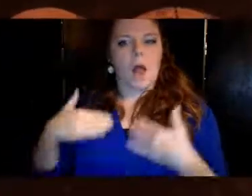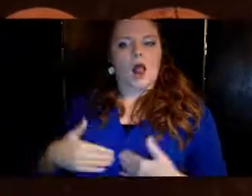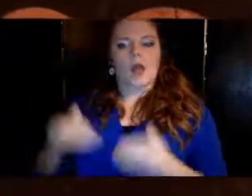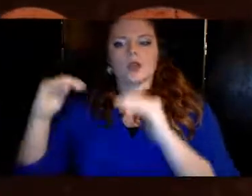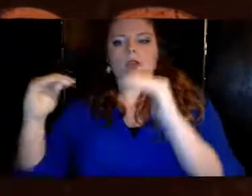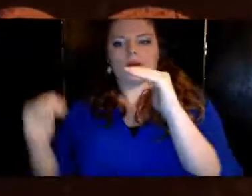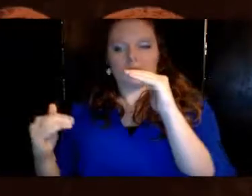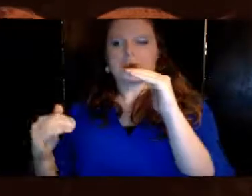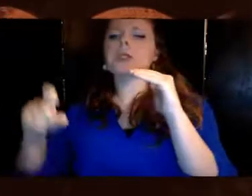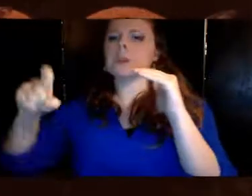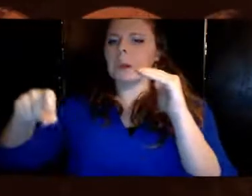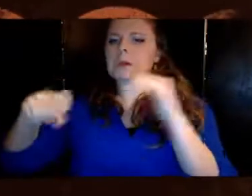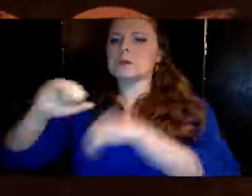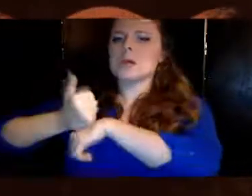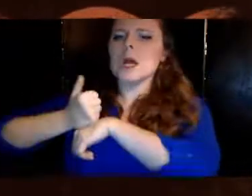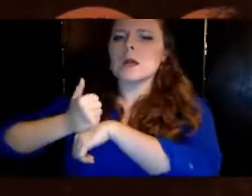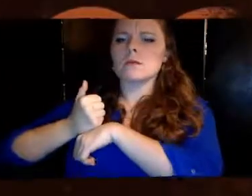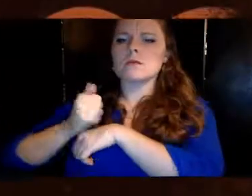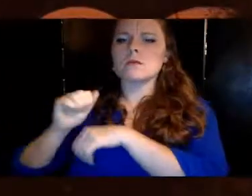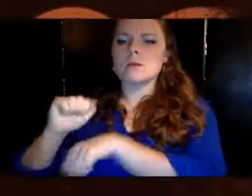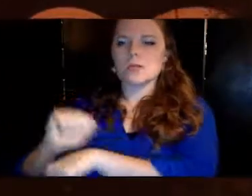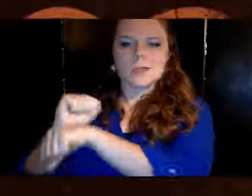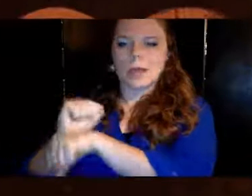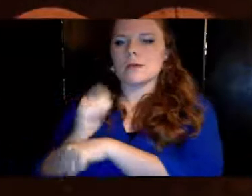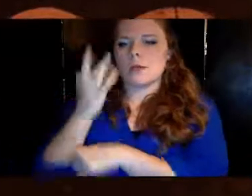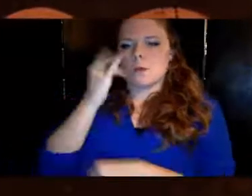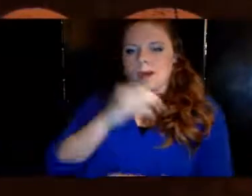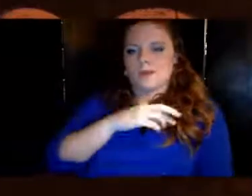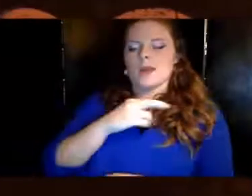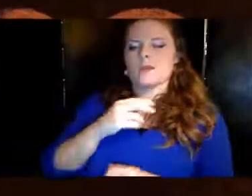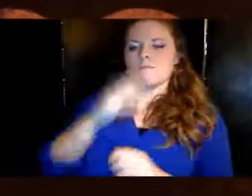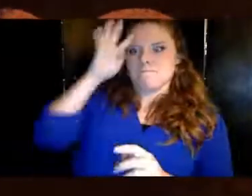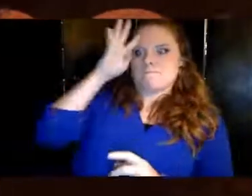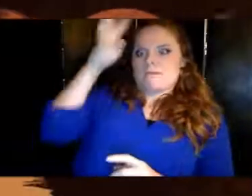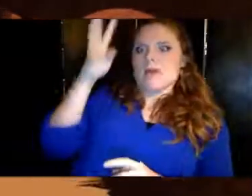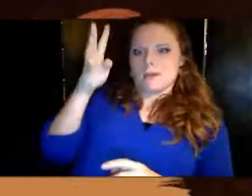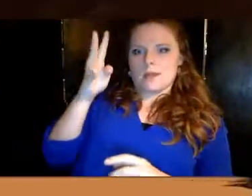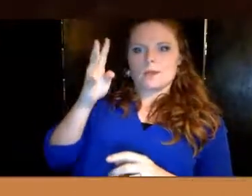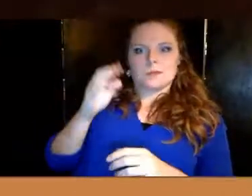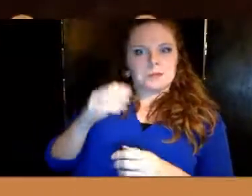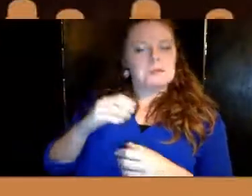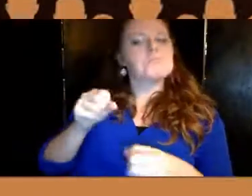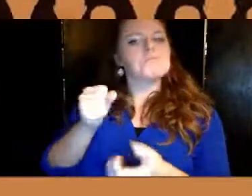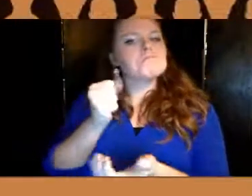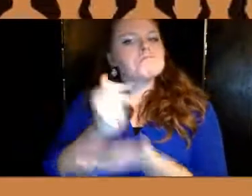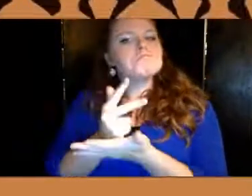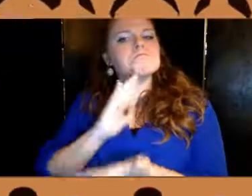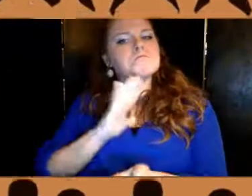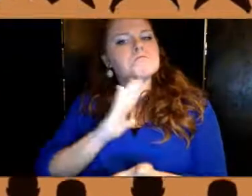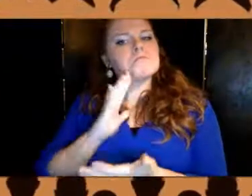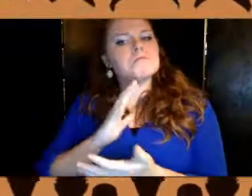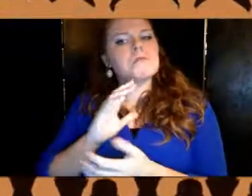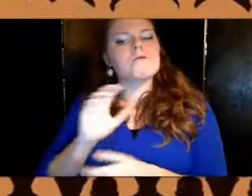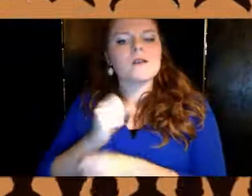and destined to be slaves, making great efforts to justify this theory. Thus, slavery in Europe and the Americas acquired a